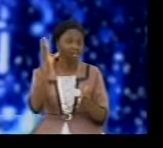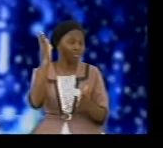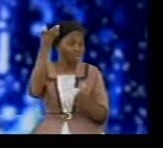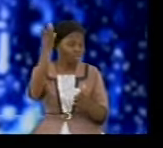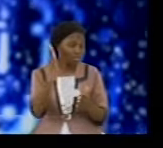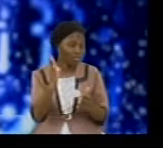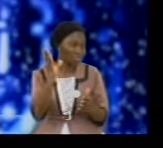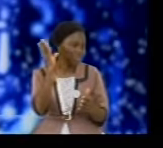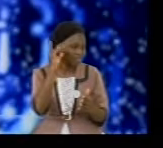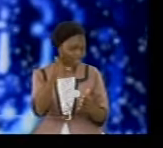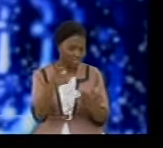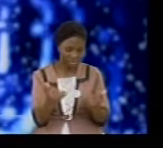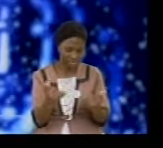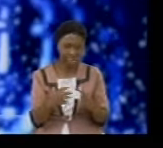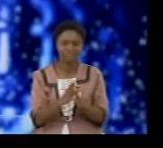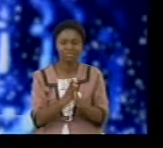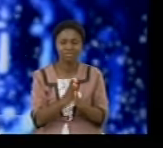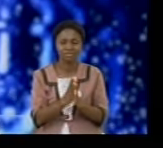hearing you.